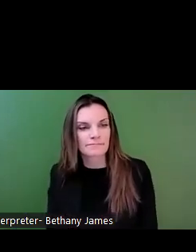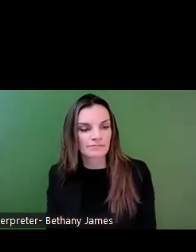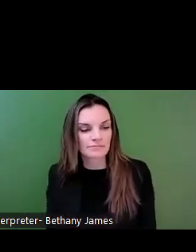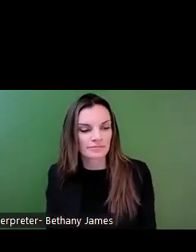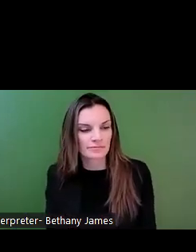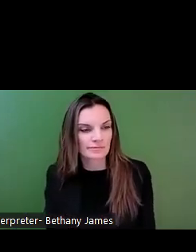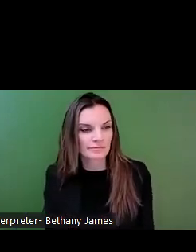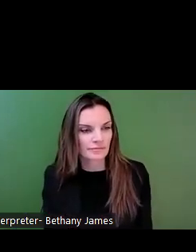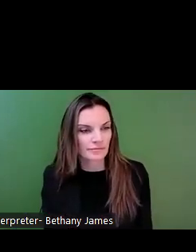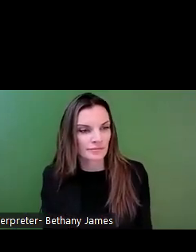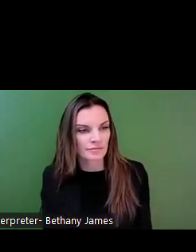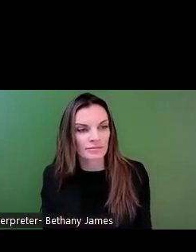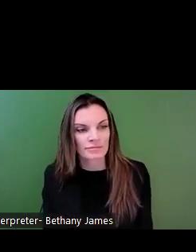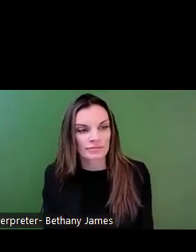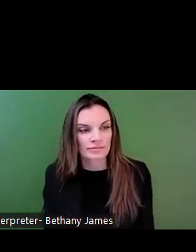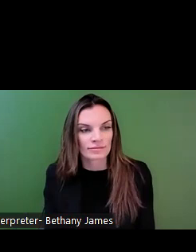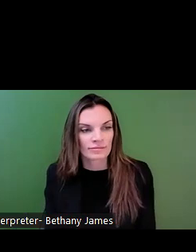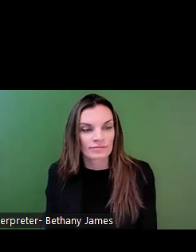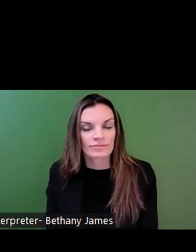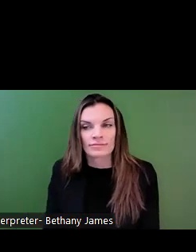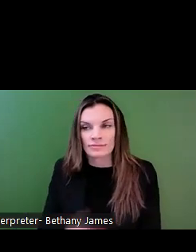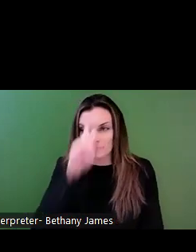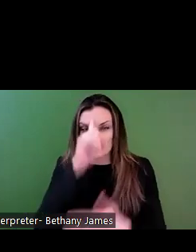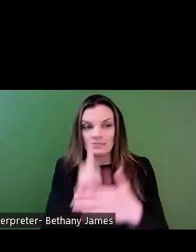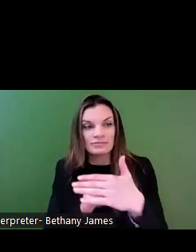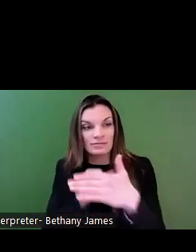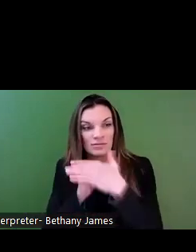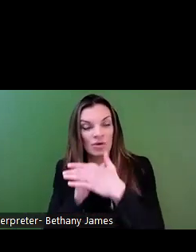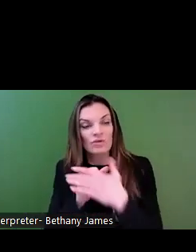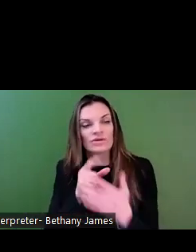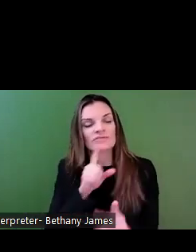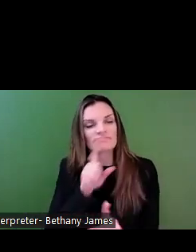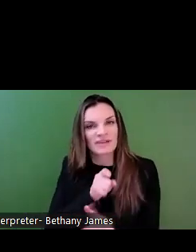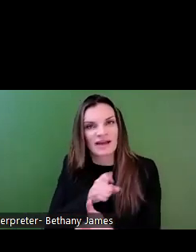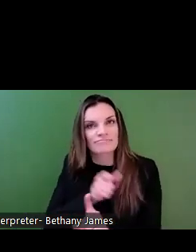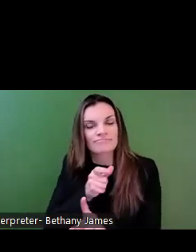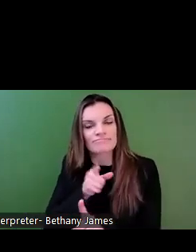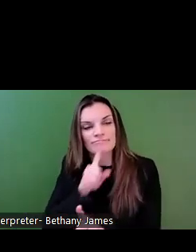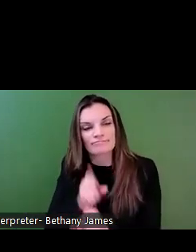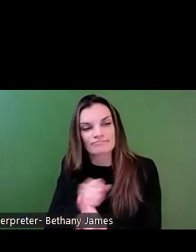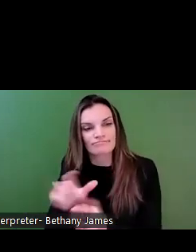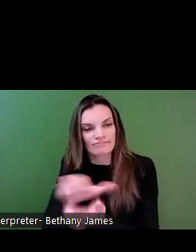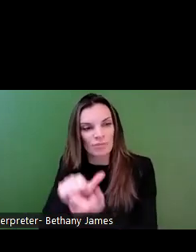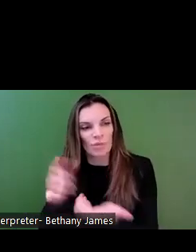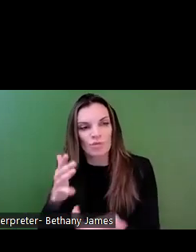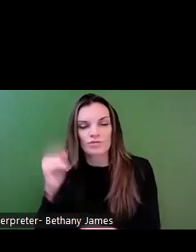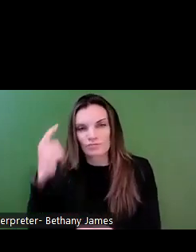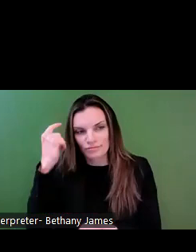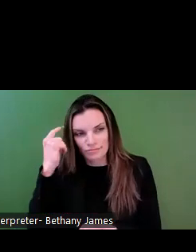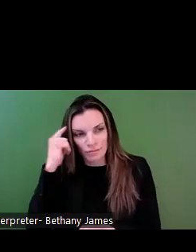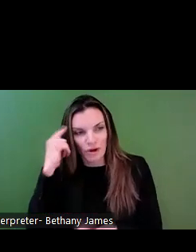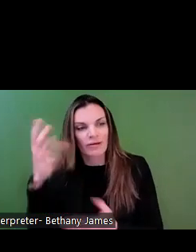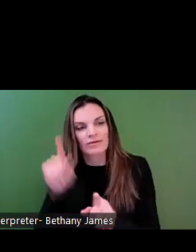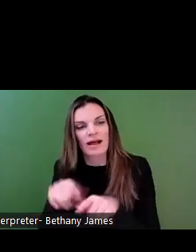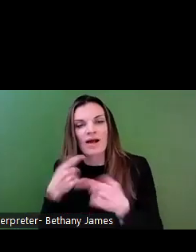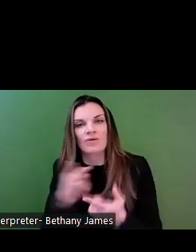Strokes can also impact communication in a variety of ways depending on the part of the brain that was affected. Over 33% of stroke